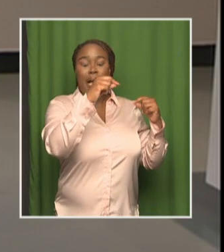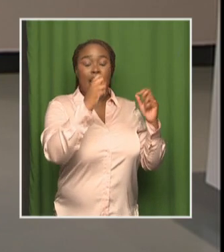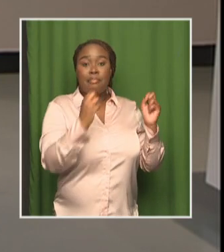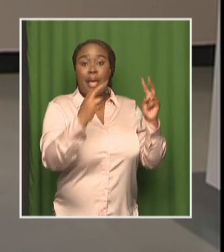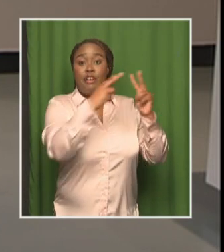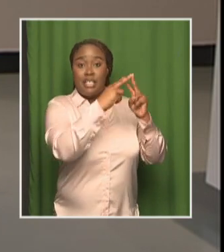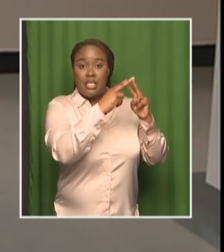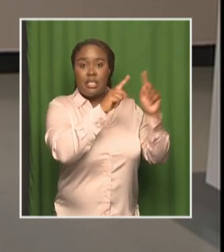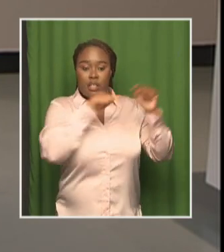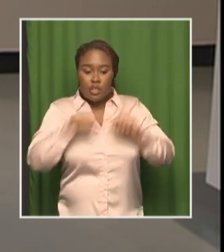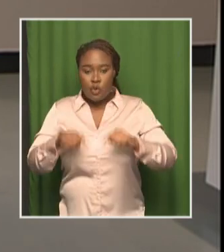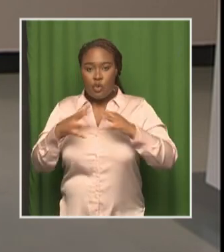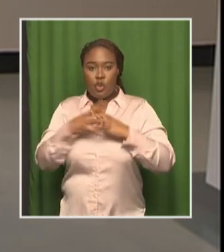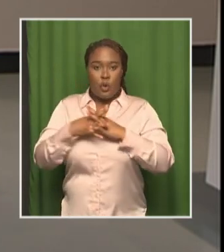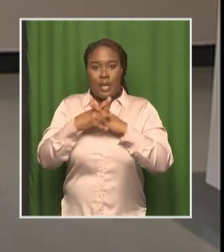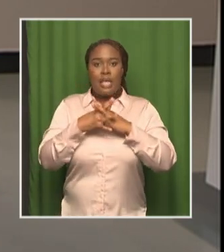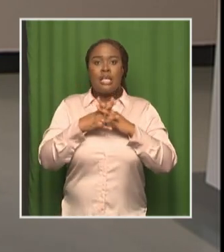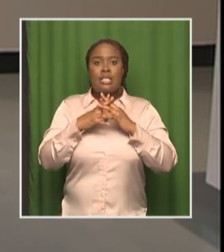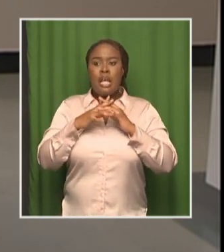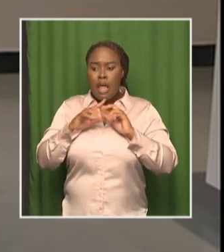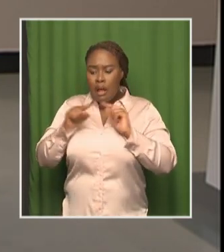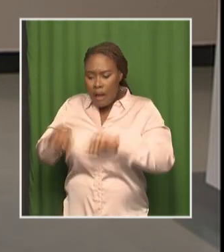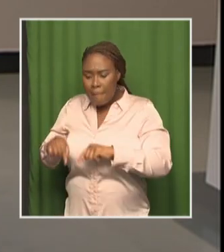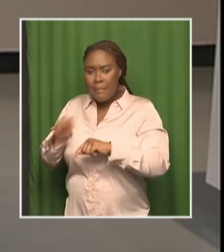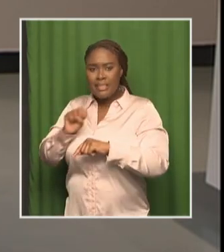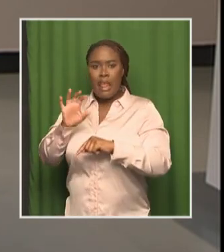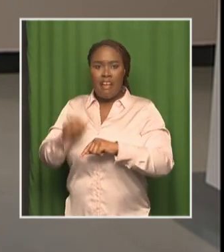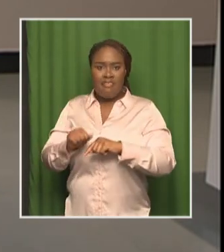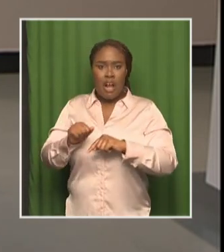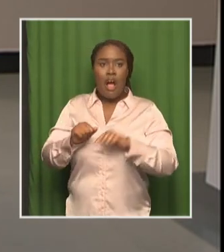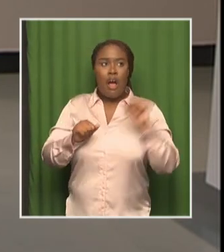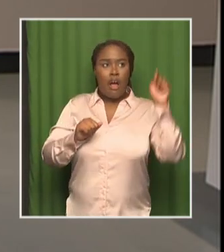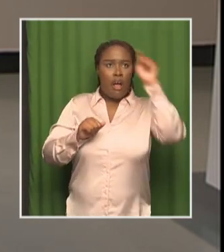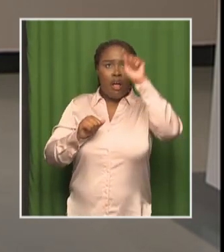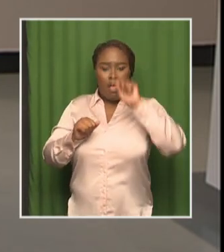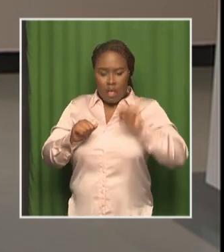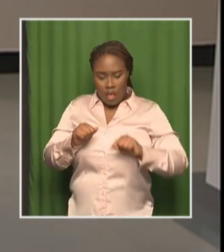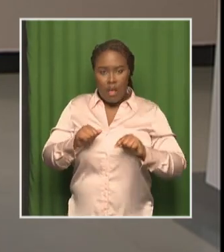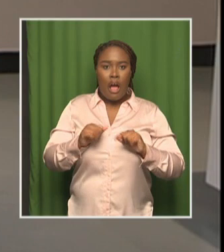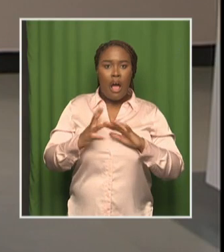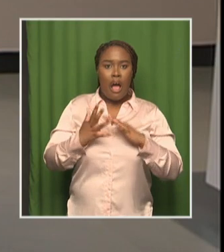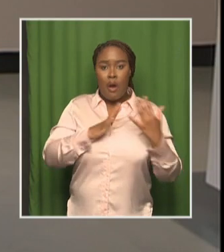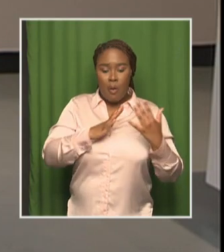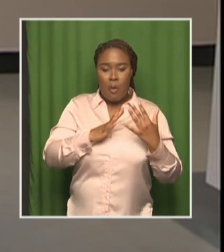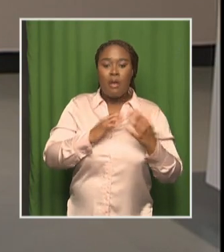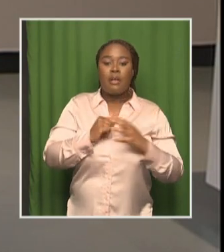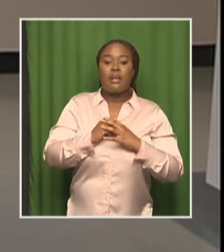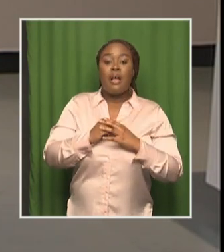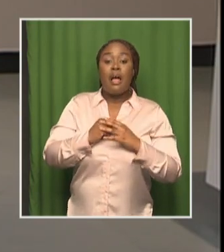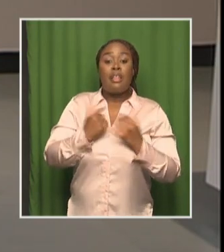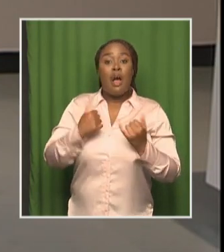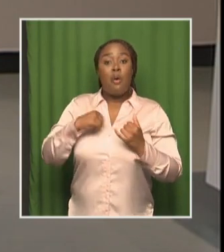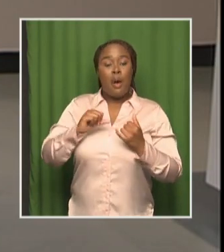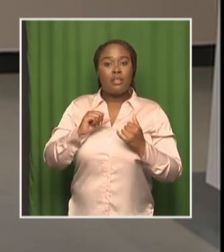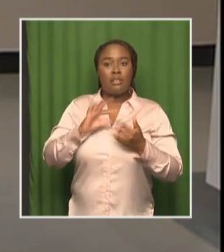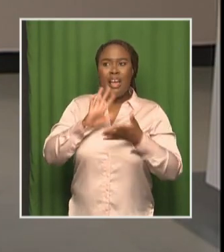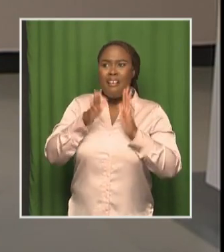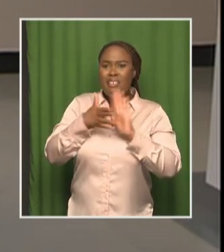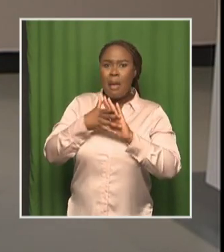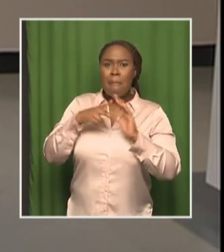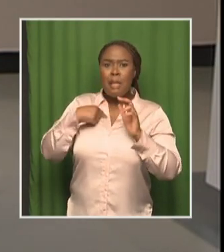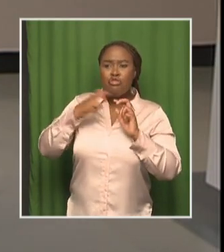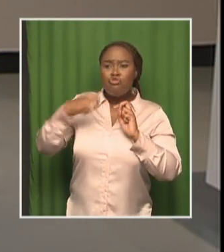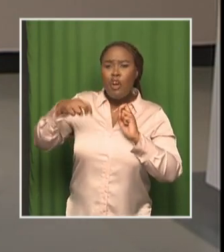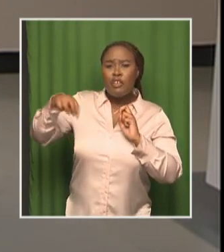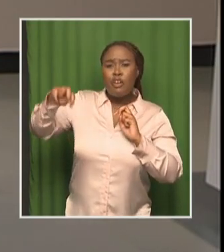back to South Africa. So I noticed because of the race and everything that's been happening, so I thought, let me just bring everything and give